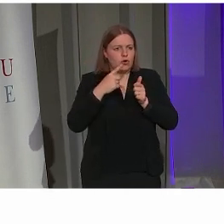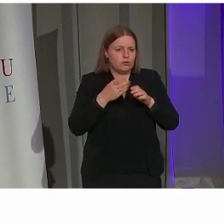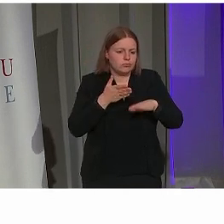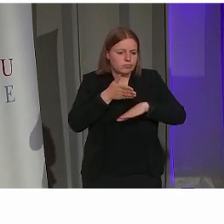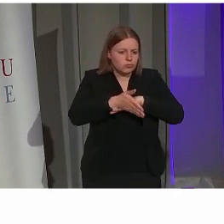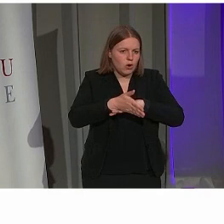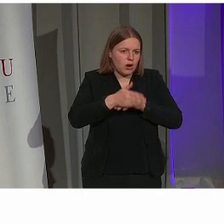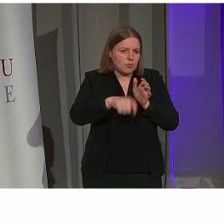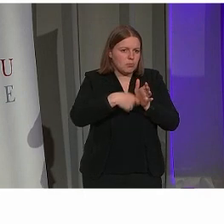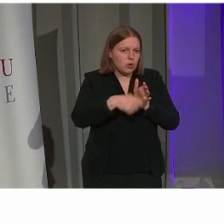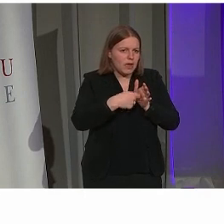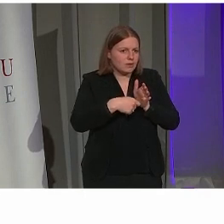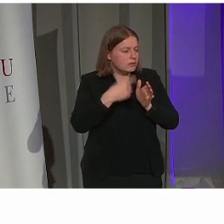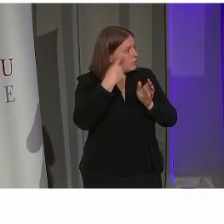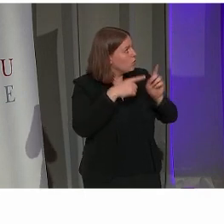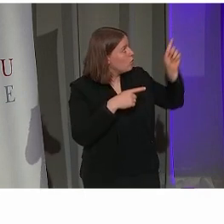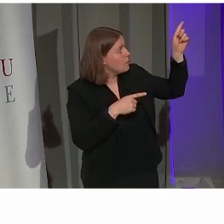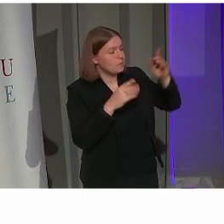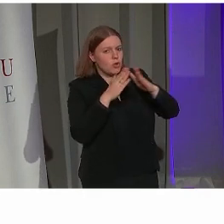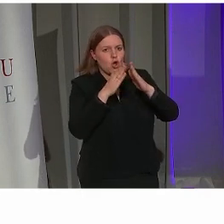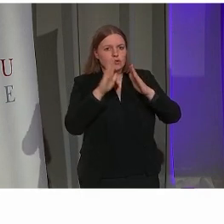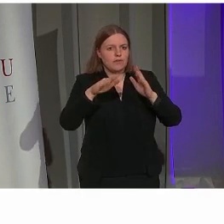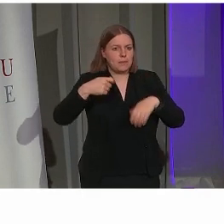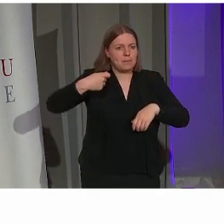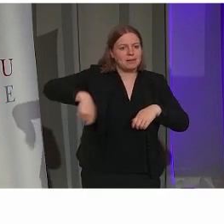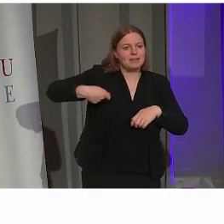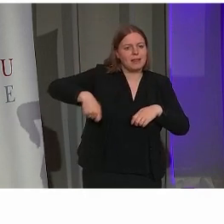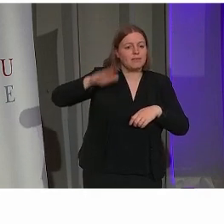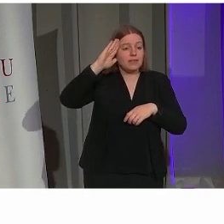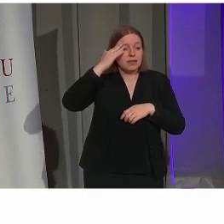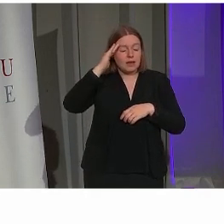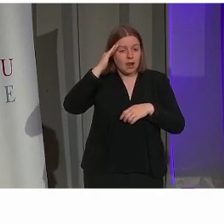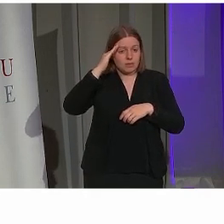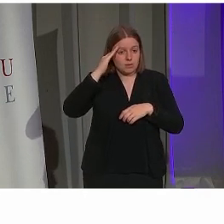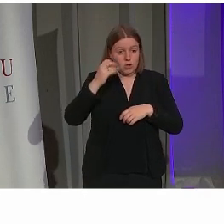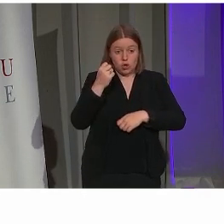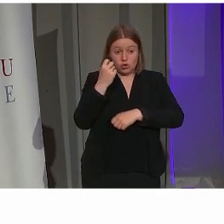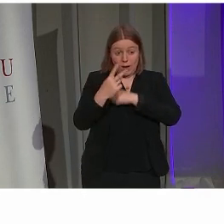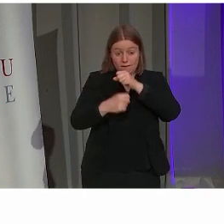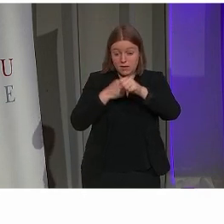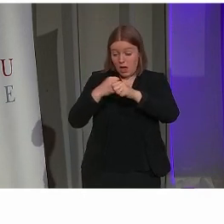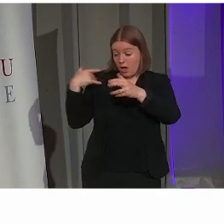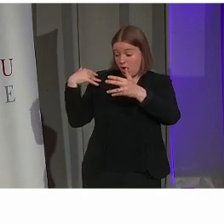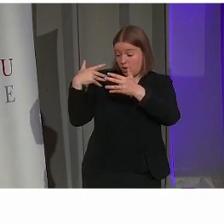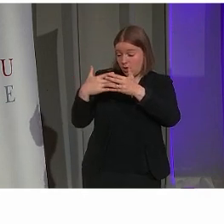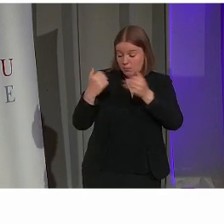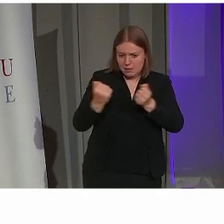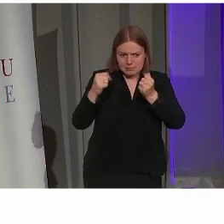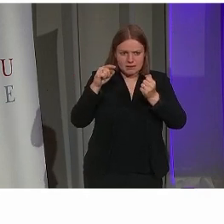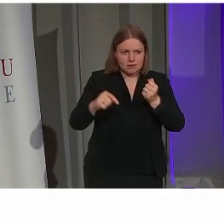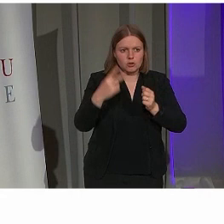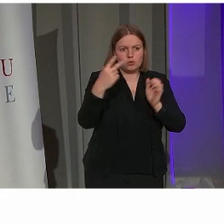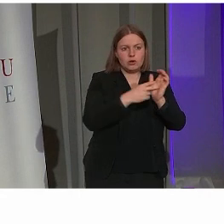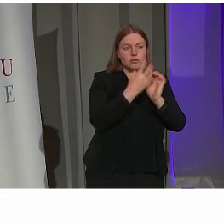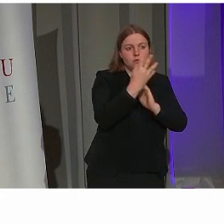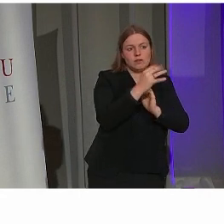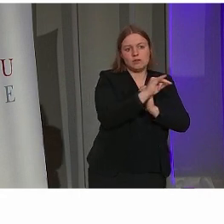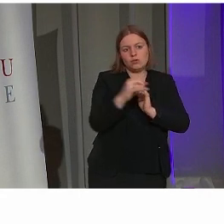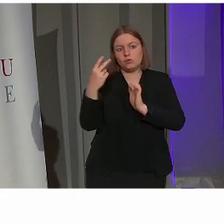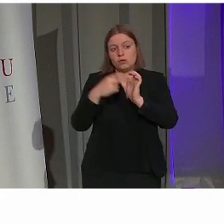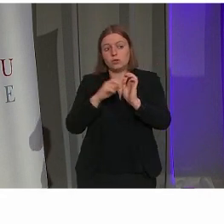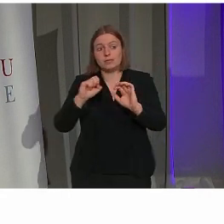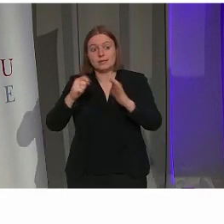an Uachtaráin, which is the House of the President of Ireland, over a 12-year period from 2004 to